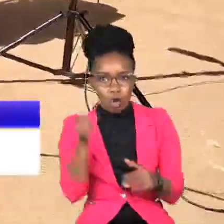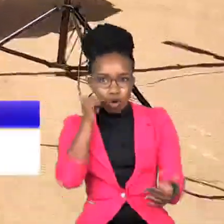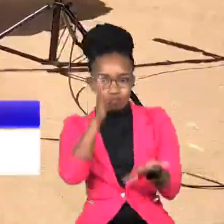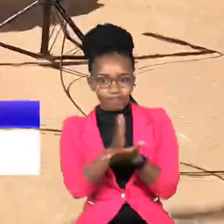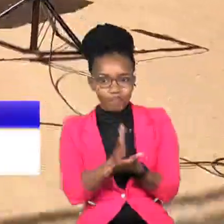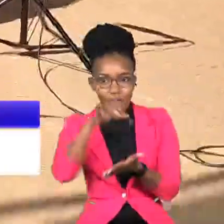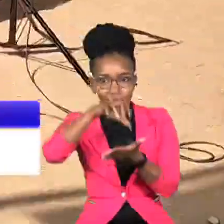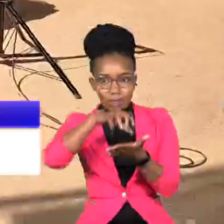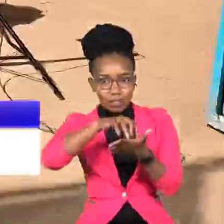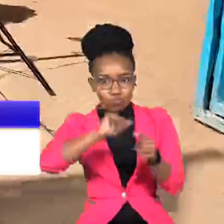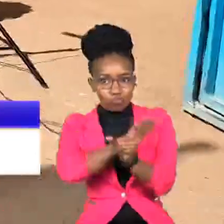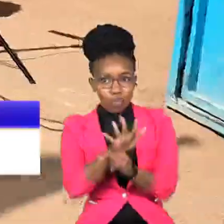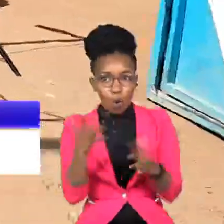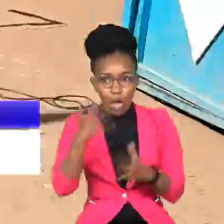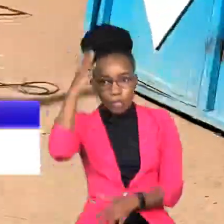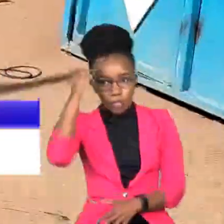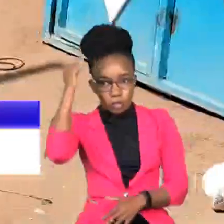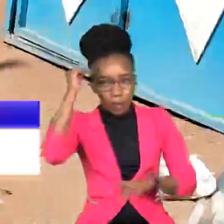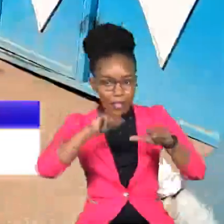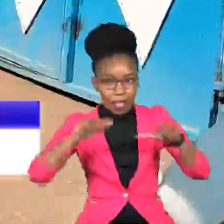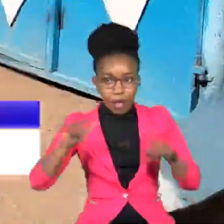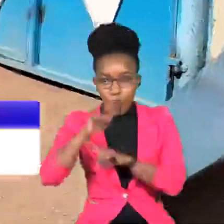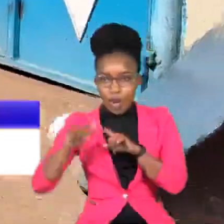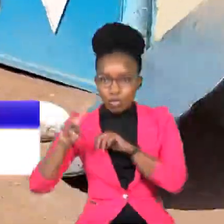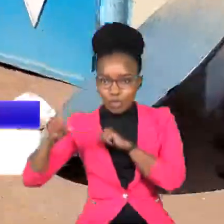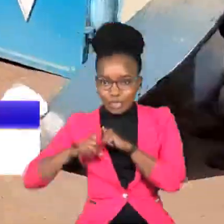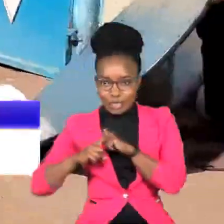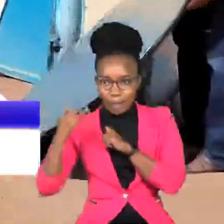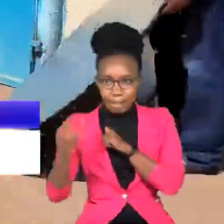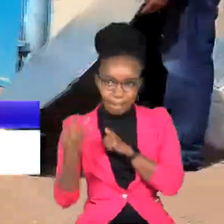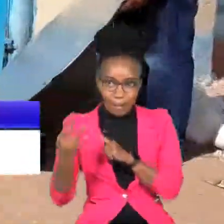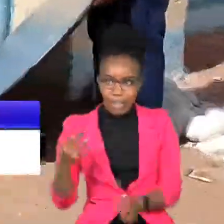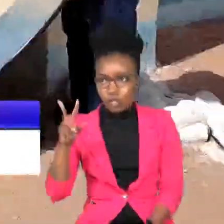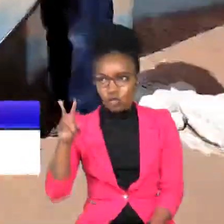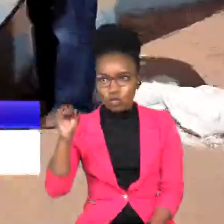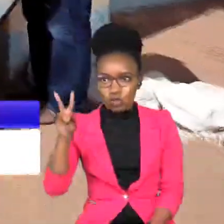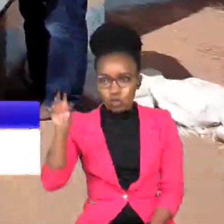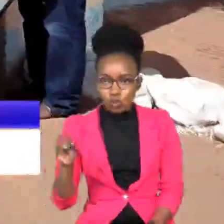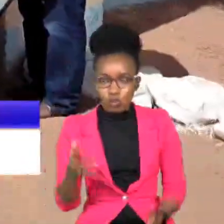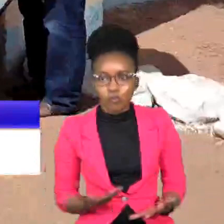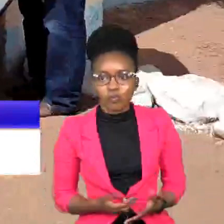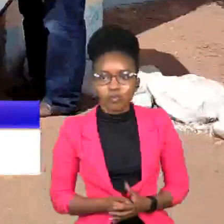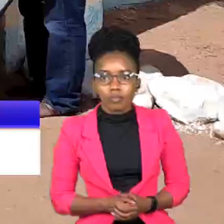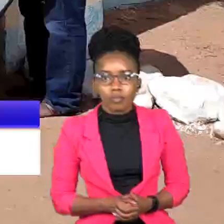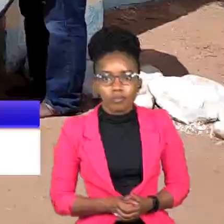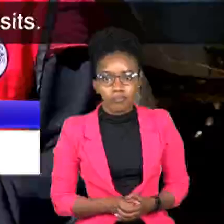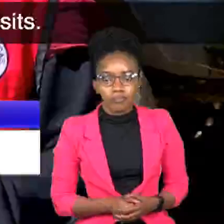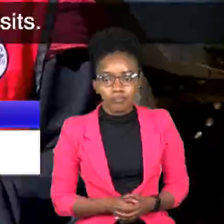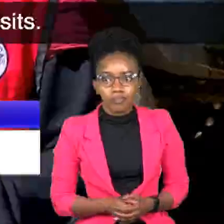of COVID-19 in Somaliland on 26th March 2020. Kiiskii ahaa